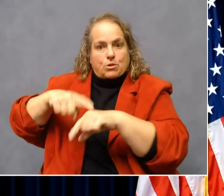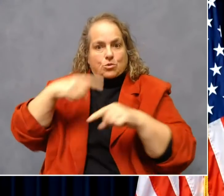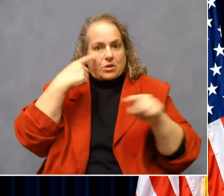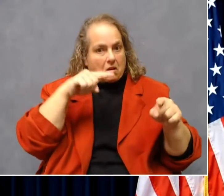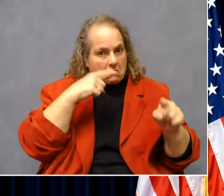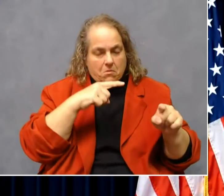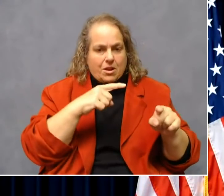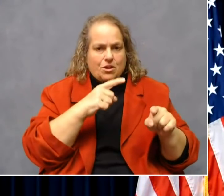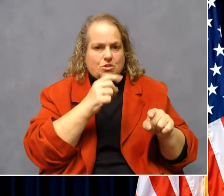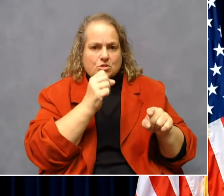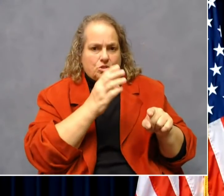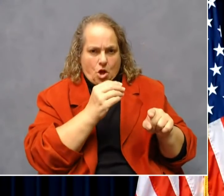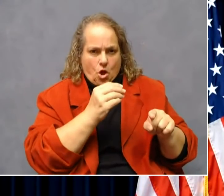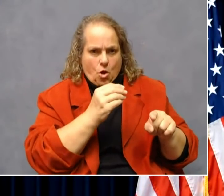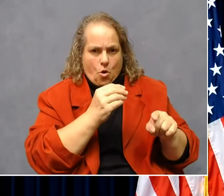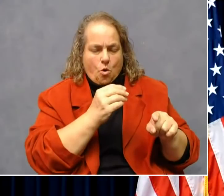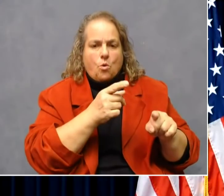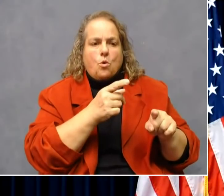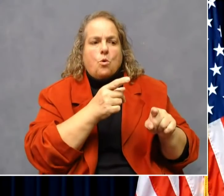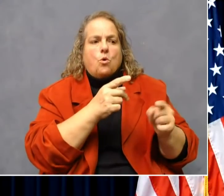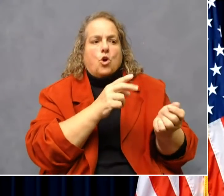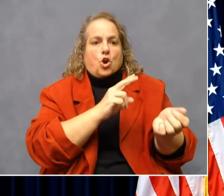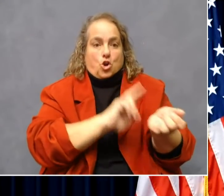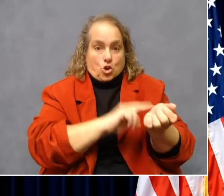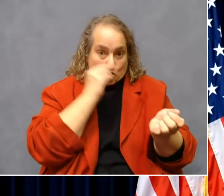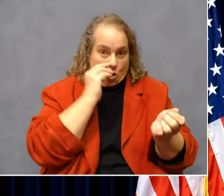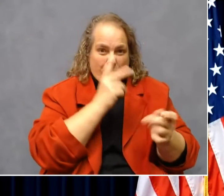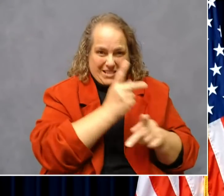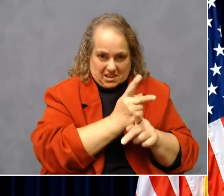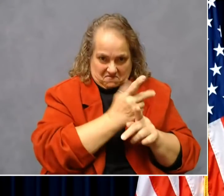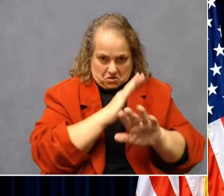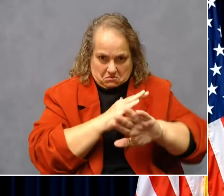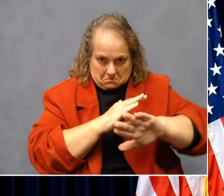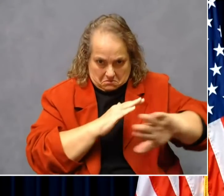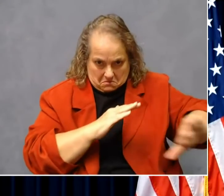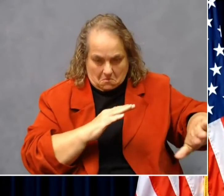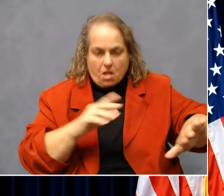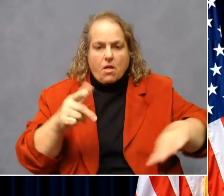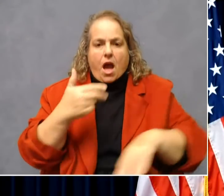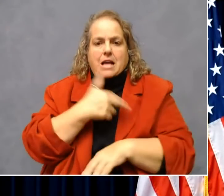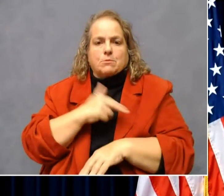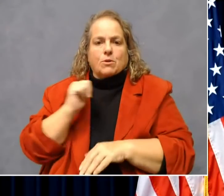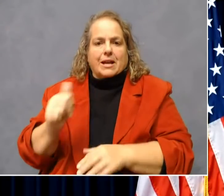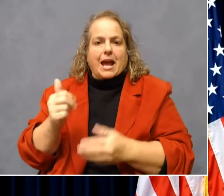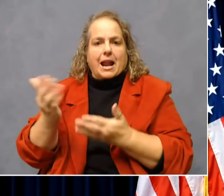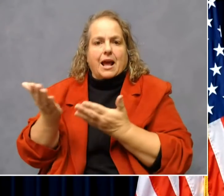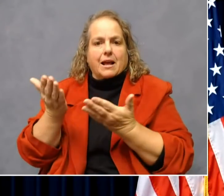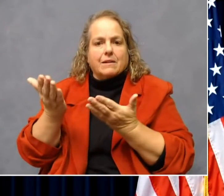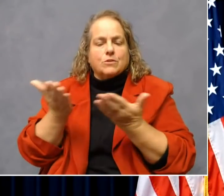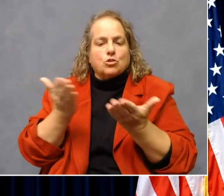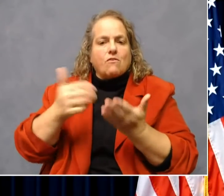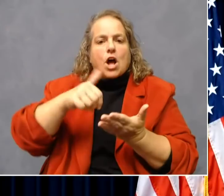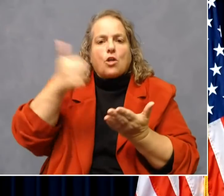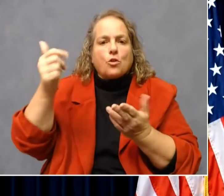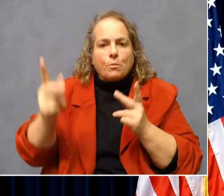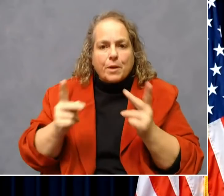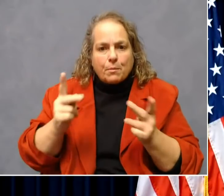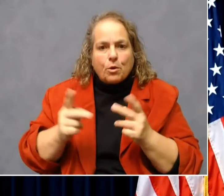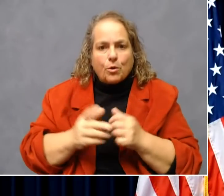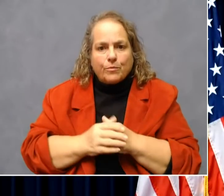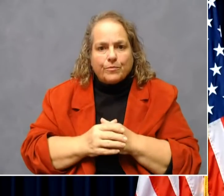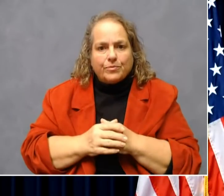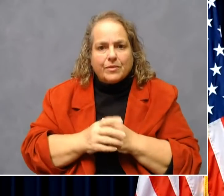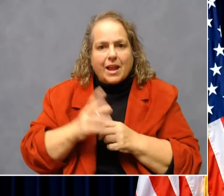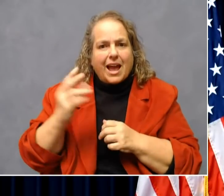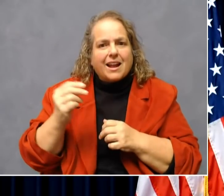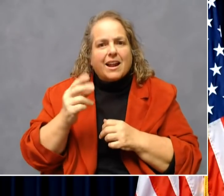people, as well as the fact that they unfortunately are the least likely